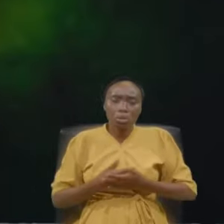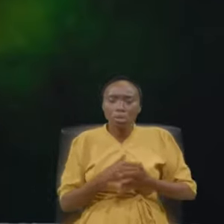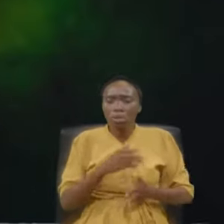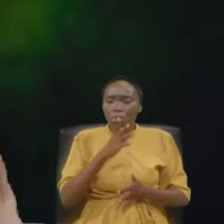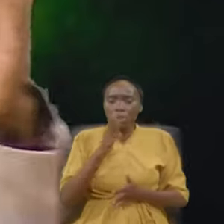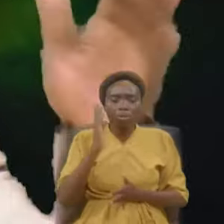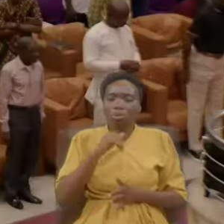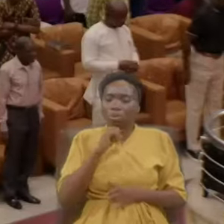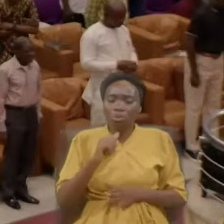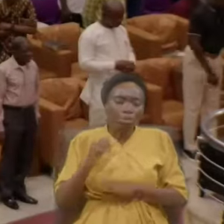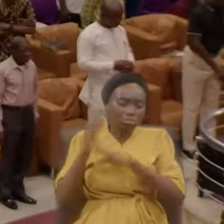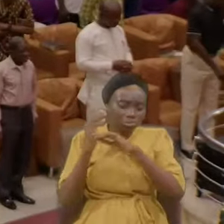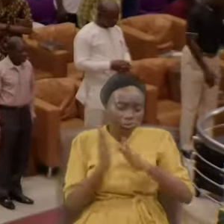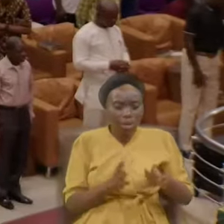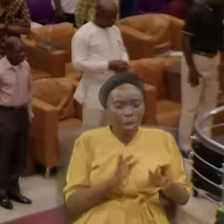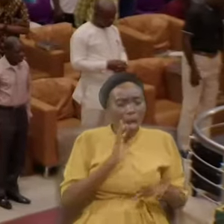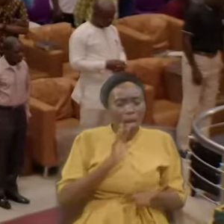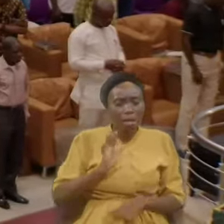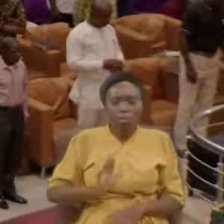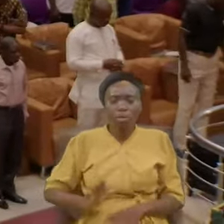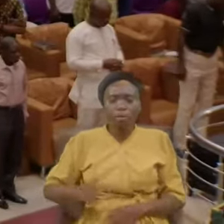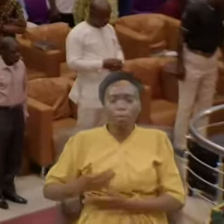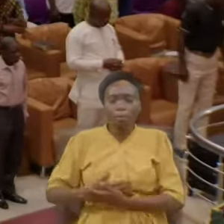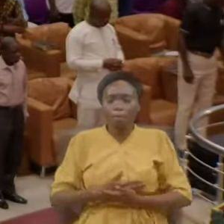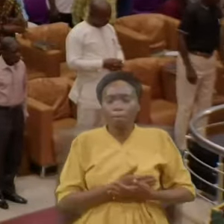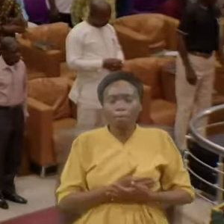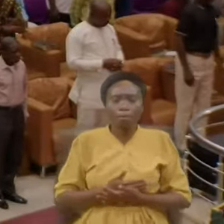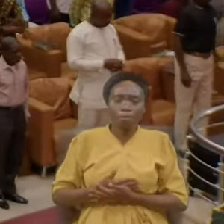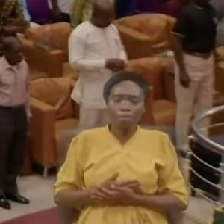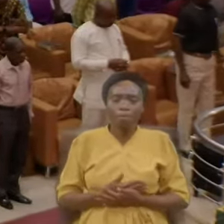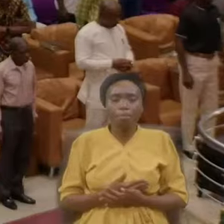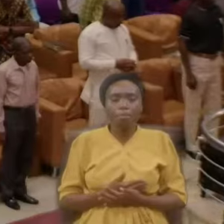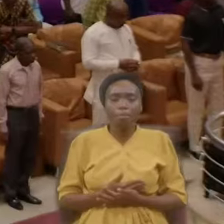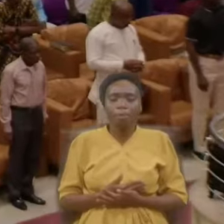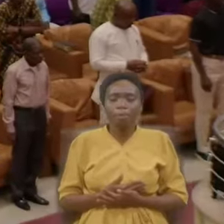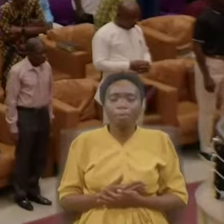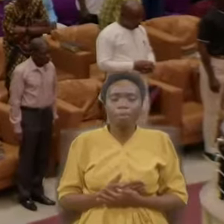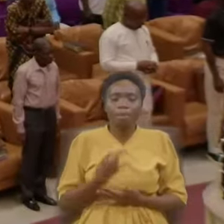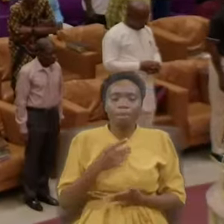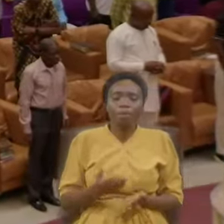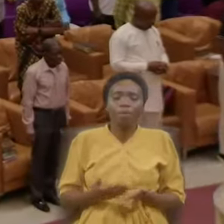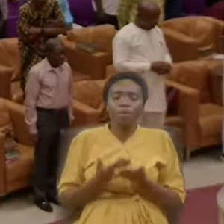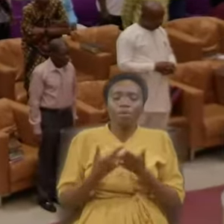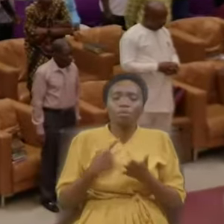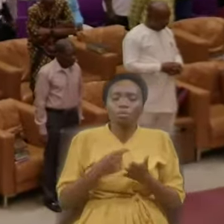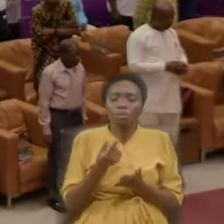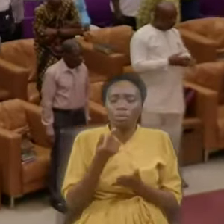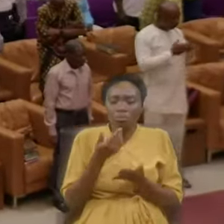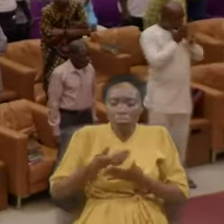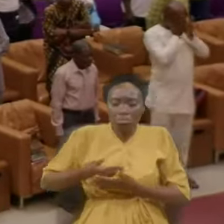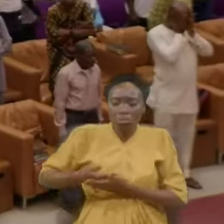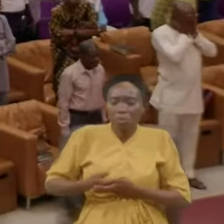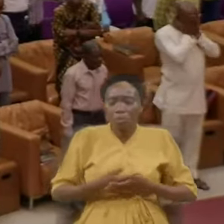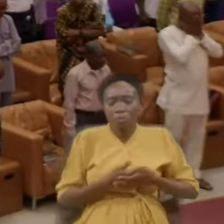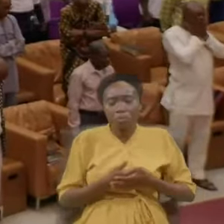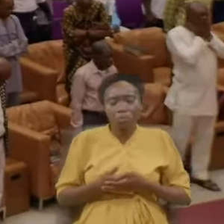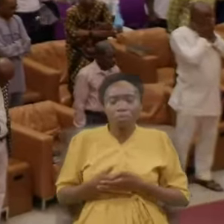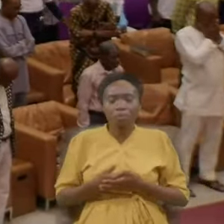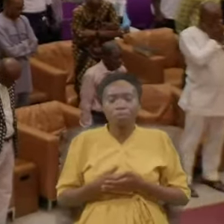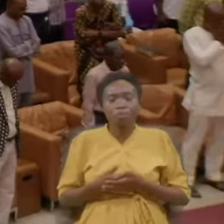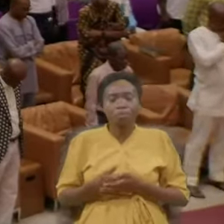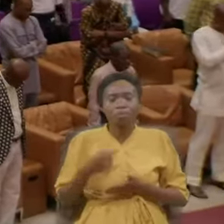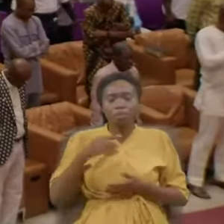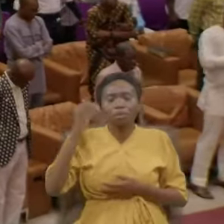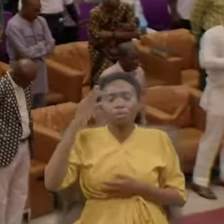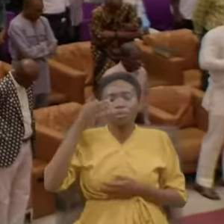a nursing mother cannot give up the nurturing, the raising up, the little baby. The grace of